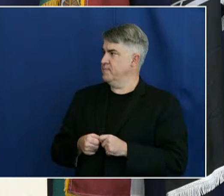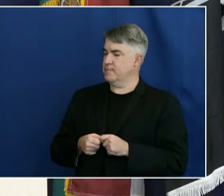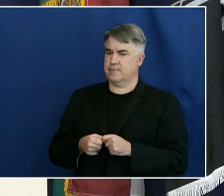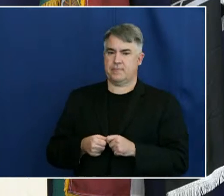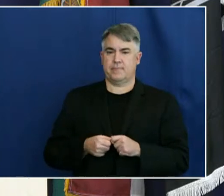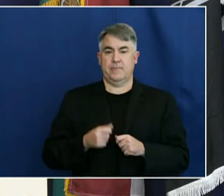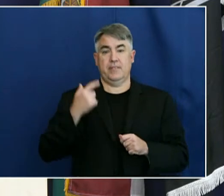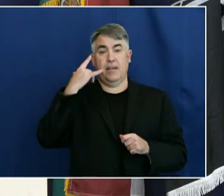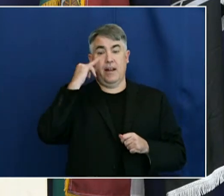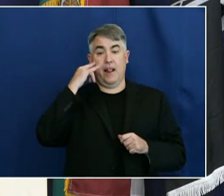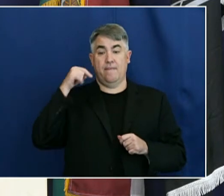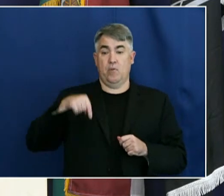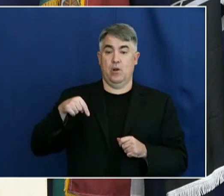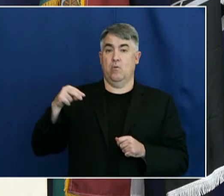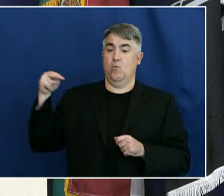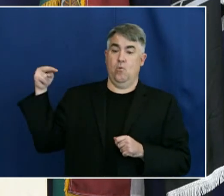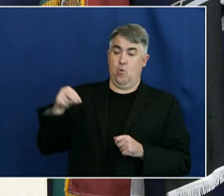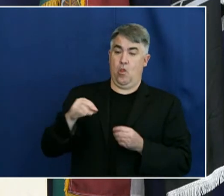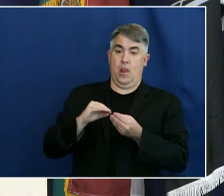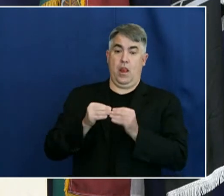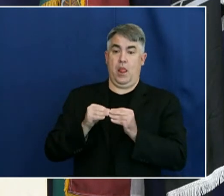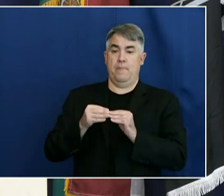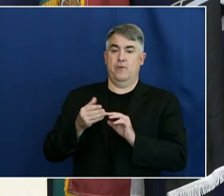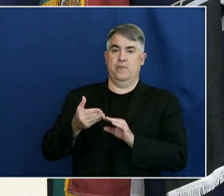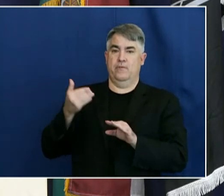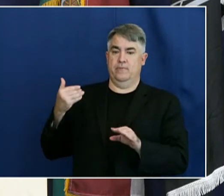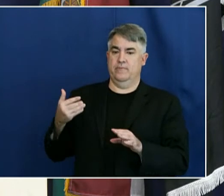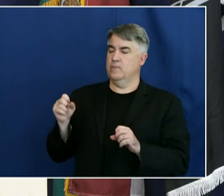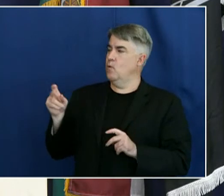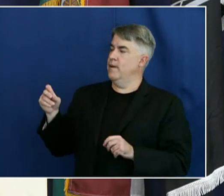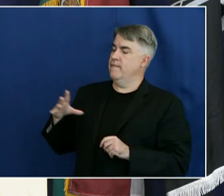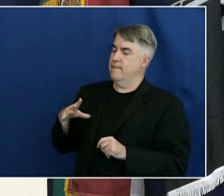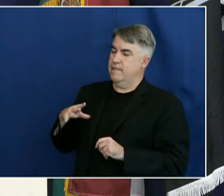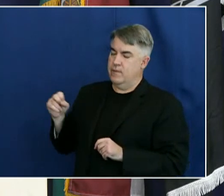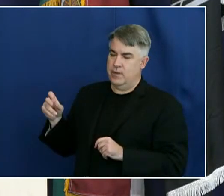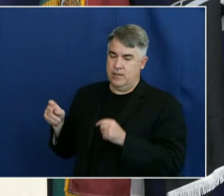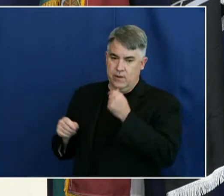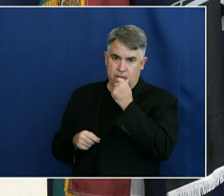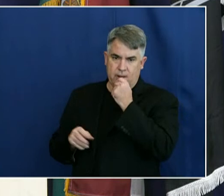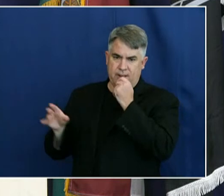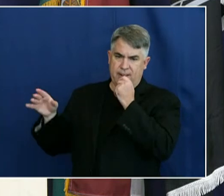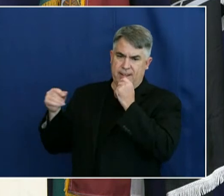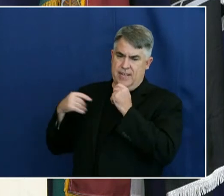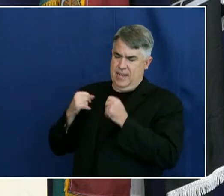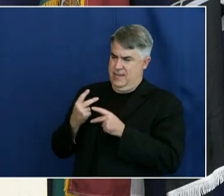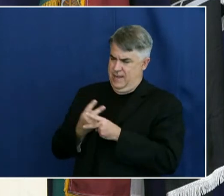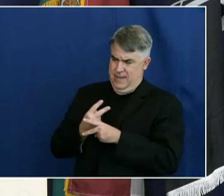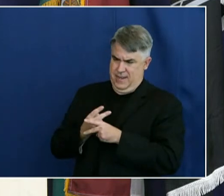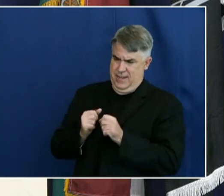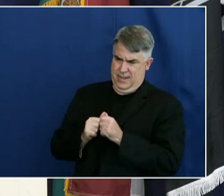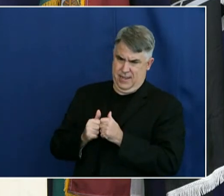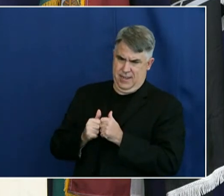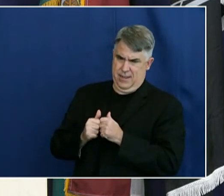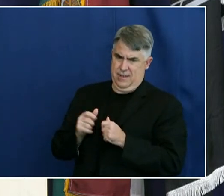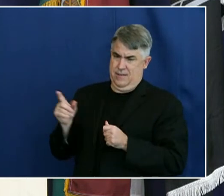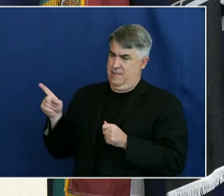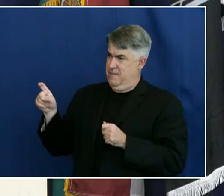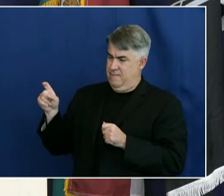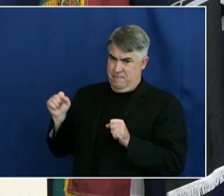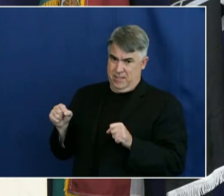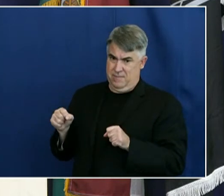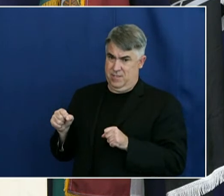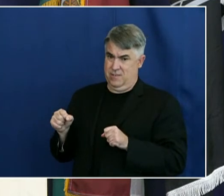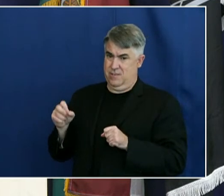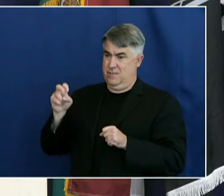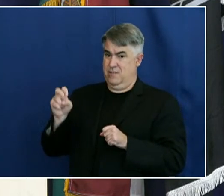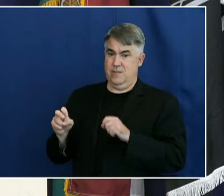at your case rate. Okay, thank you. And then I'm trying to figure out the earliest possible date that we could reach orange. You talked